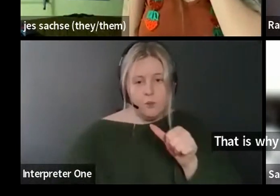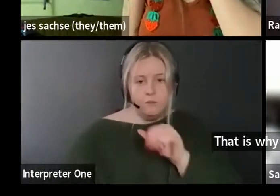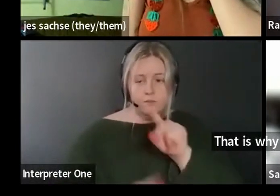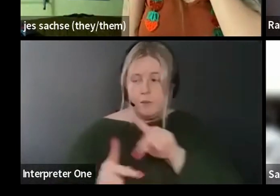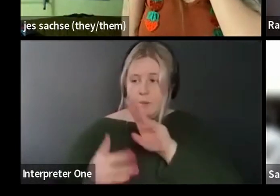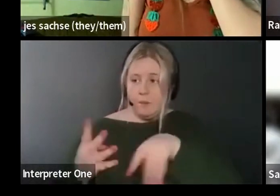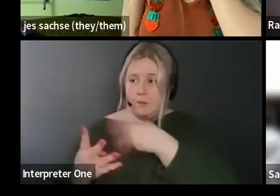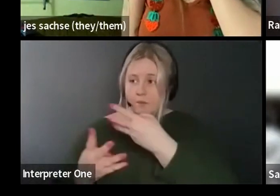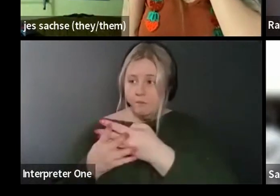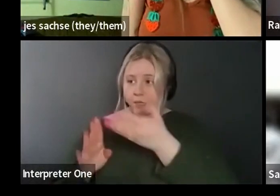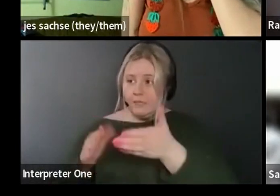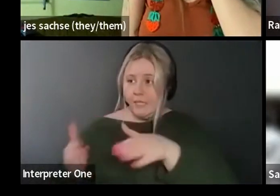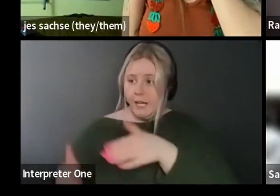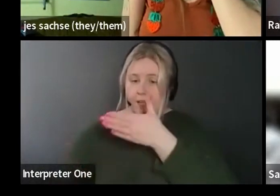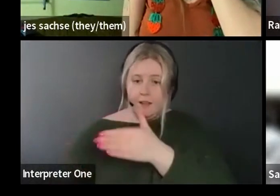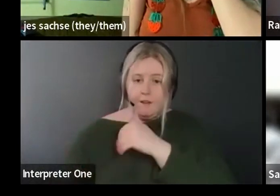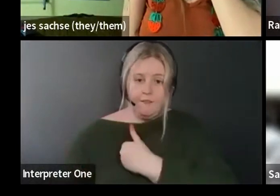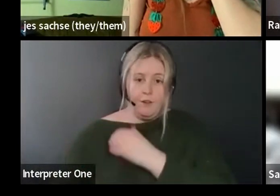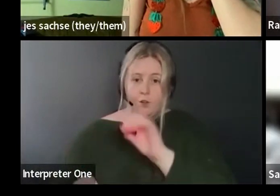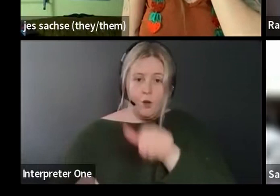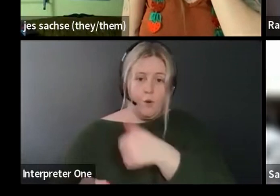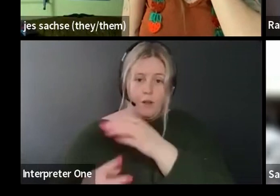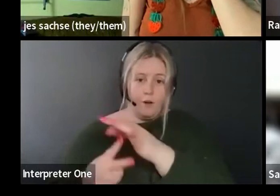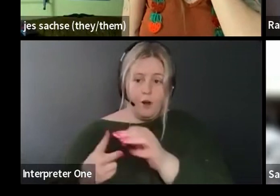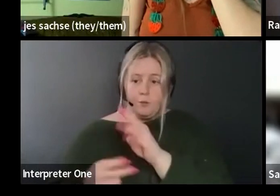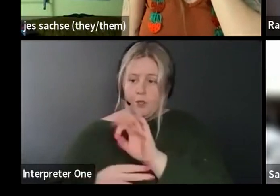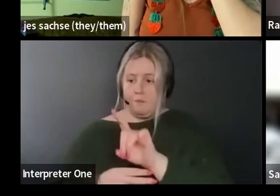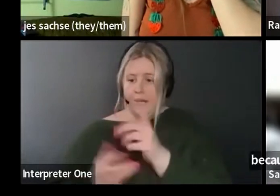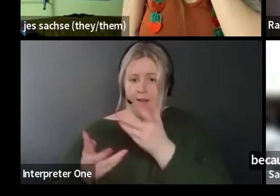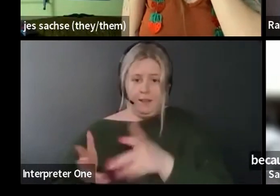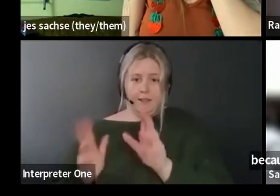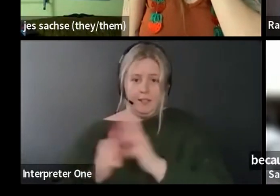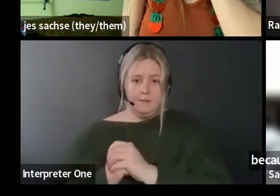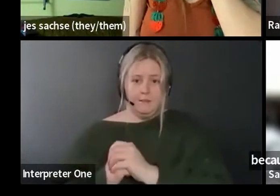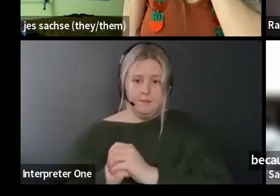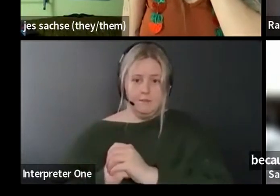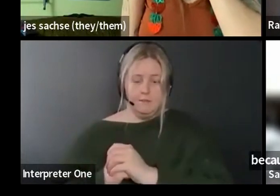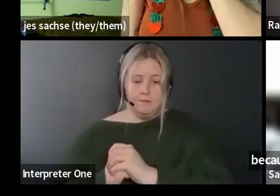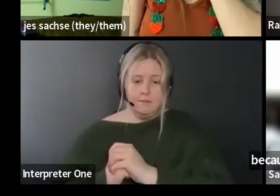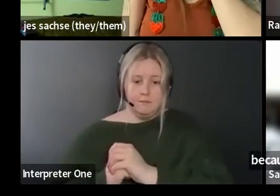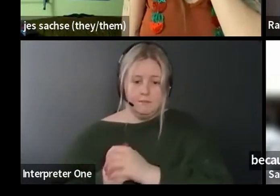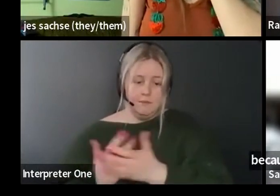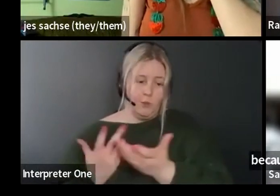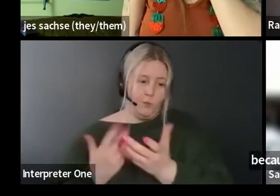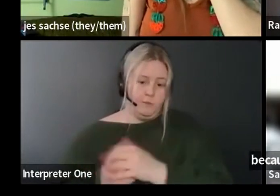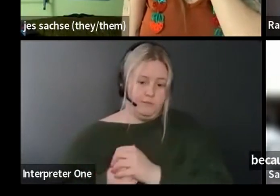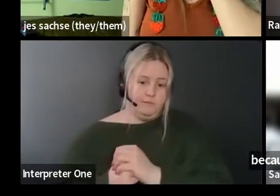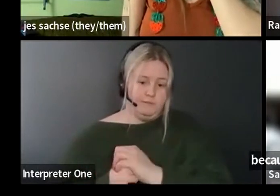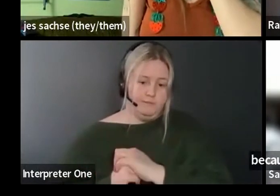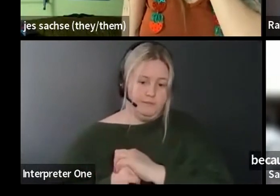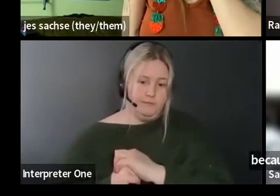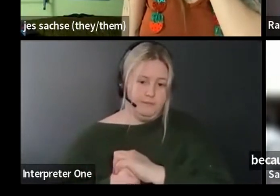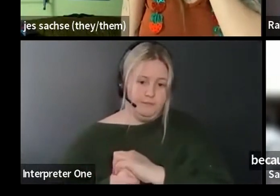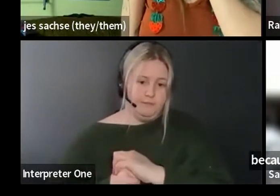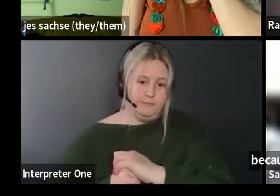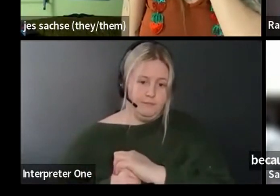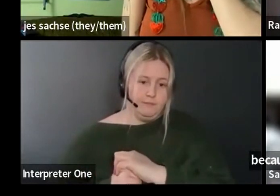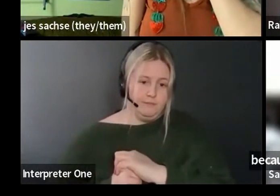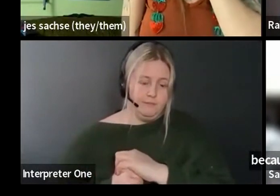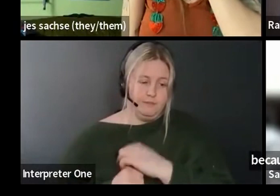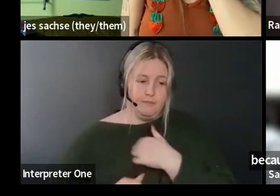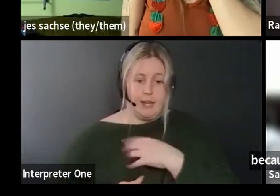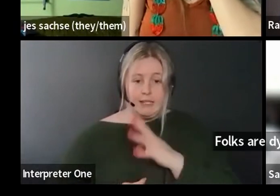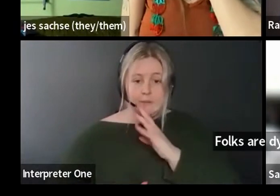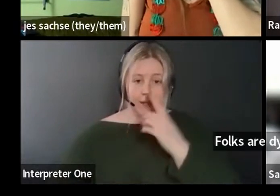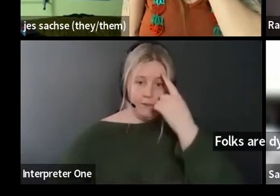being presented with the only option of MAiD, you know, to exit a jail, you know. So I'm not gonna speak for them, but